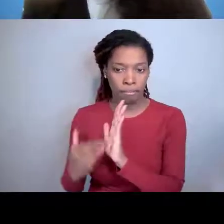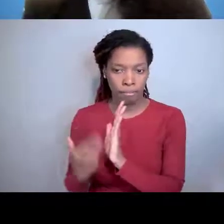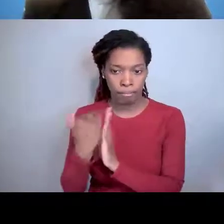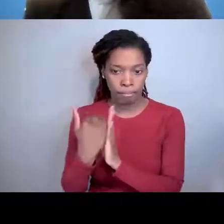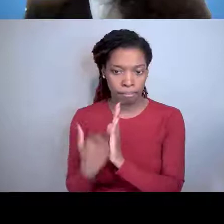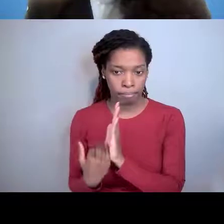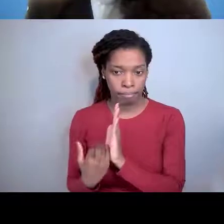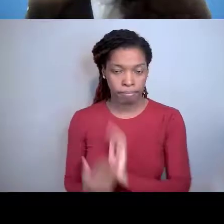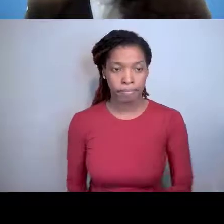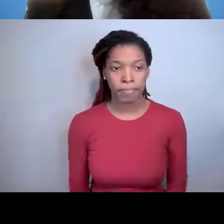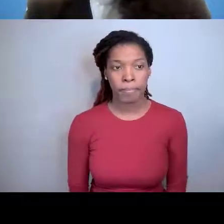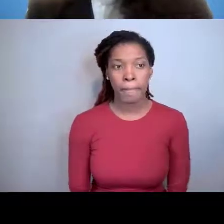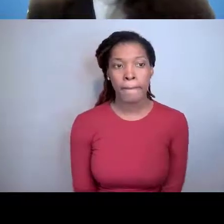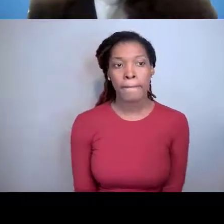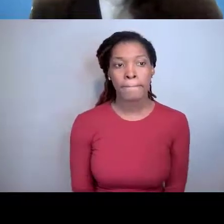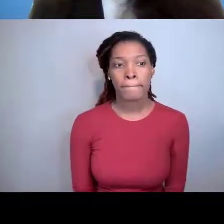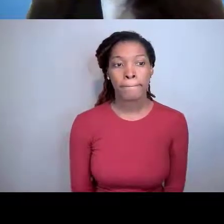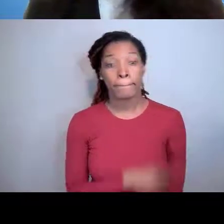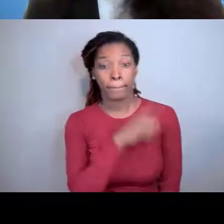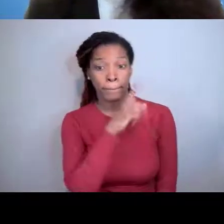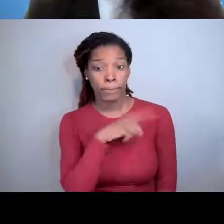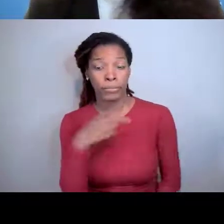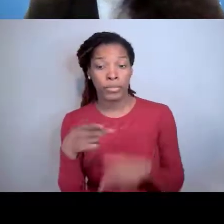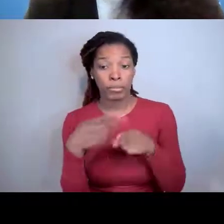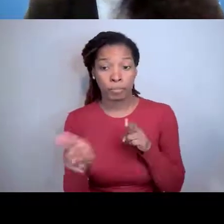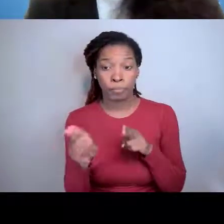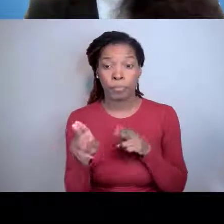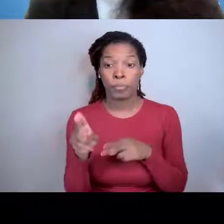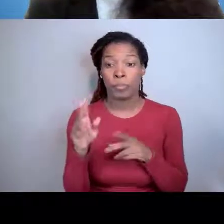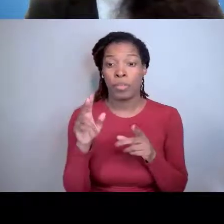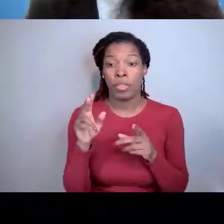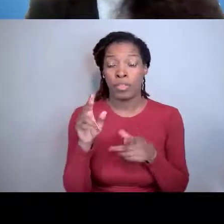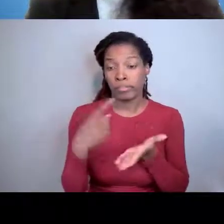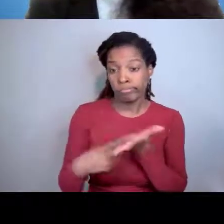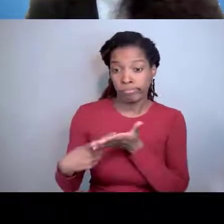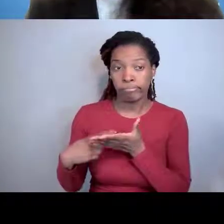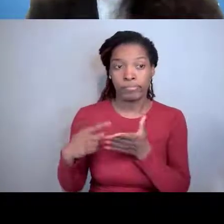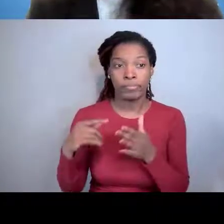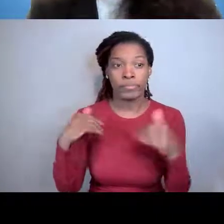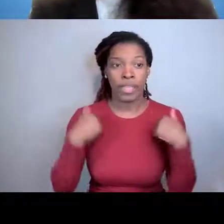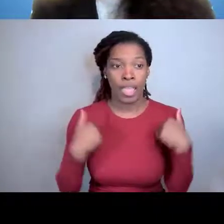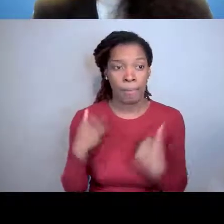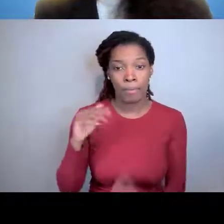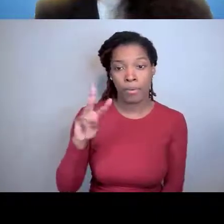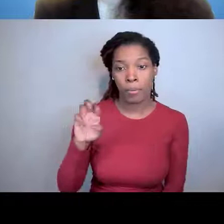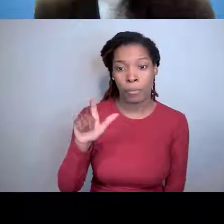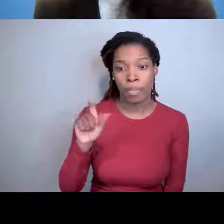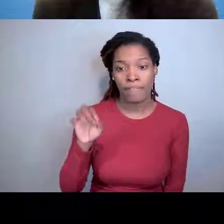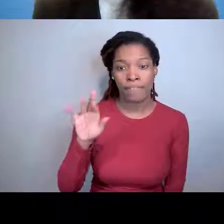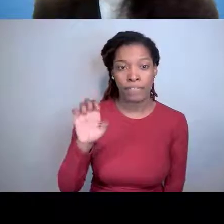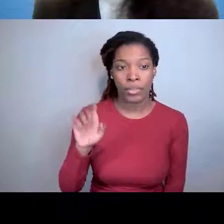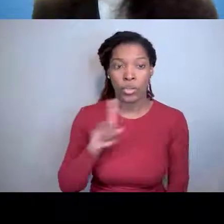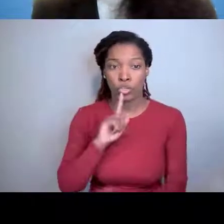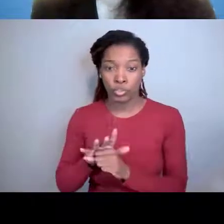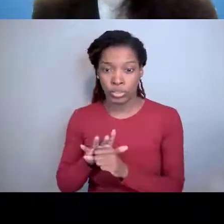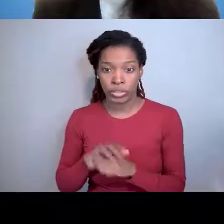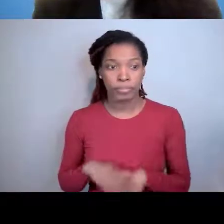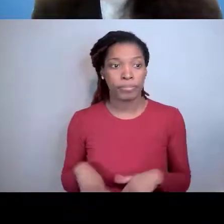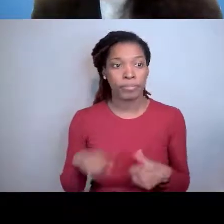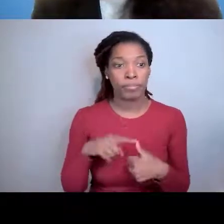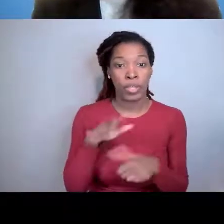So I'll provide a brief overview of the 3 animal welfare assurances that can be negotiated: domestic, foreign,